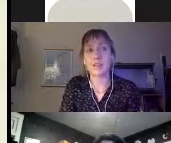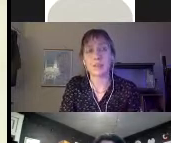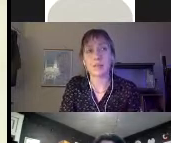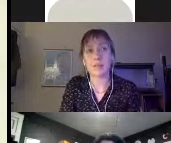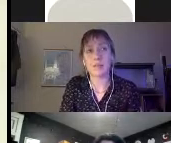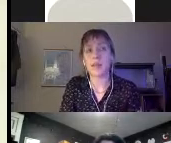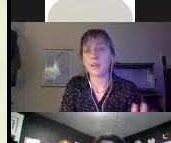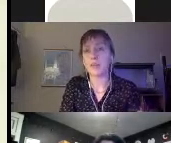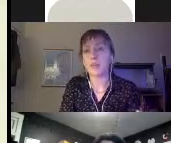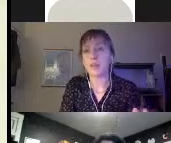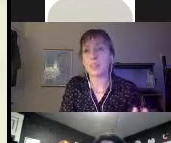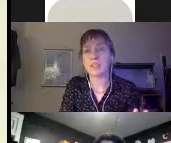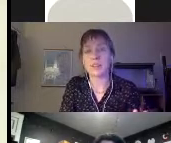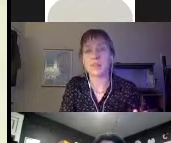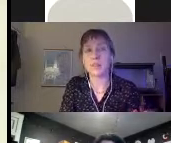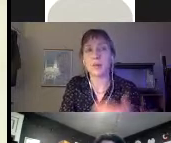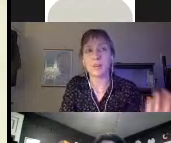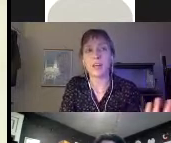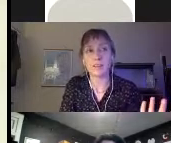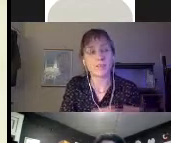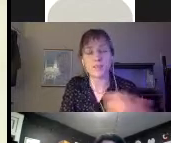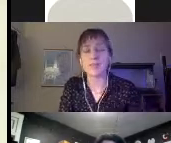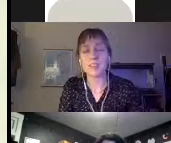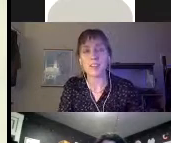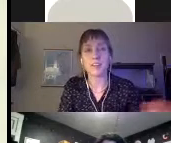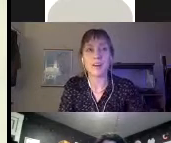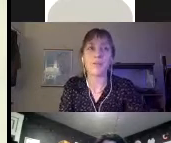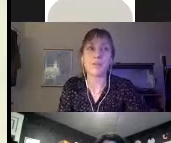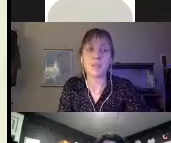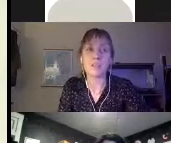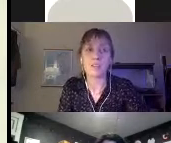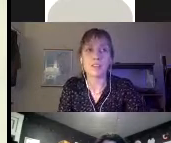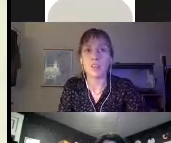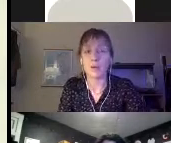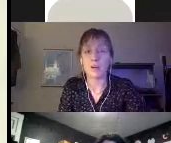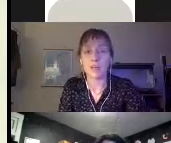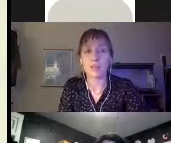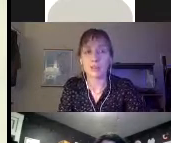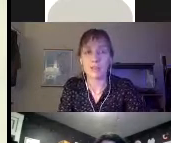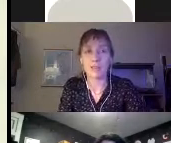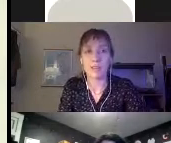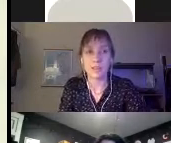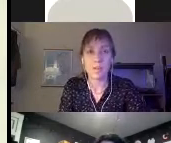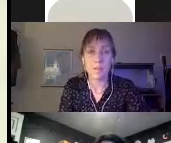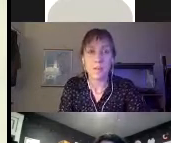discussing that as well as part of that, the Beacon Street to Shenley Park entrance.